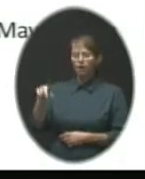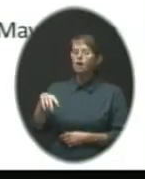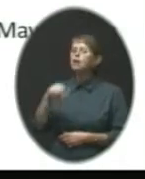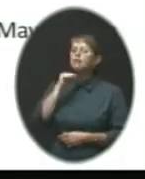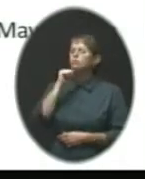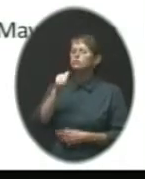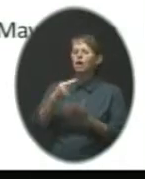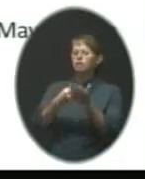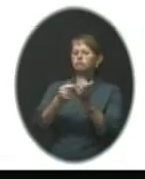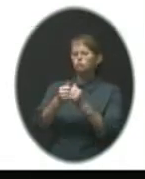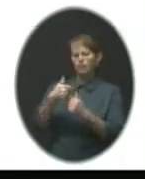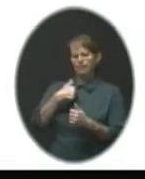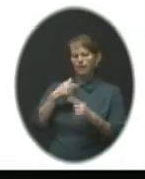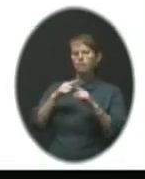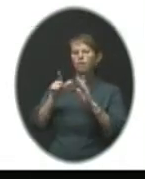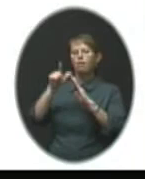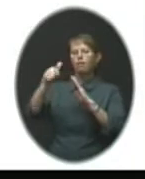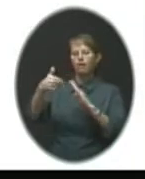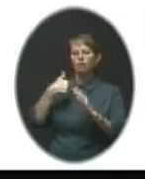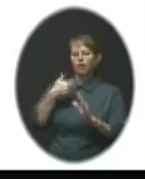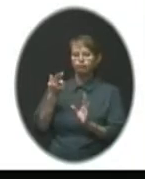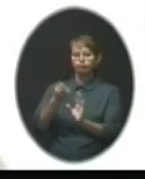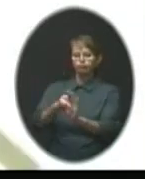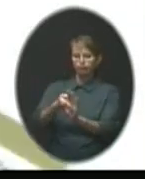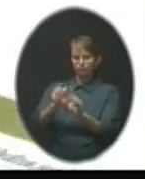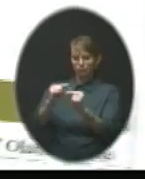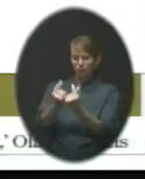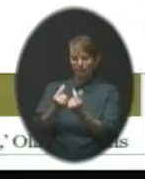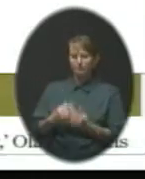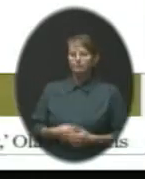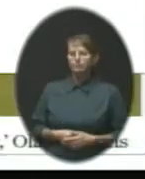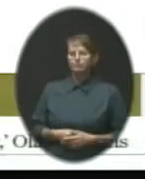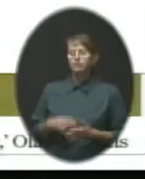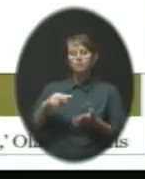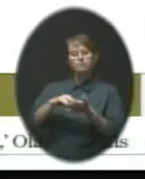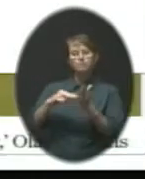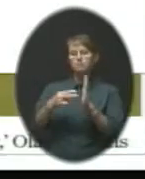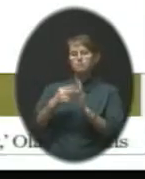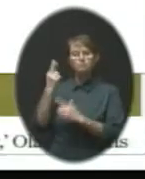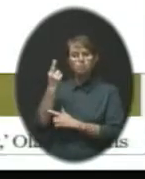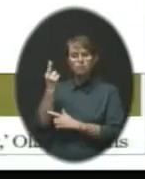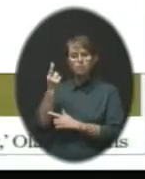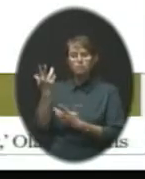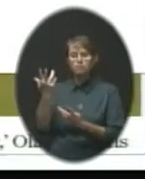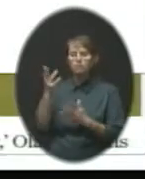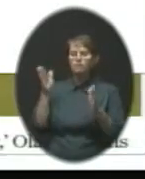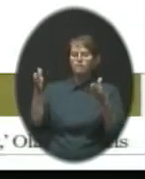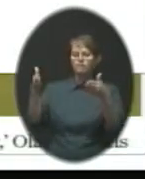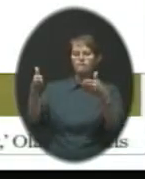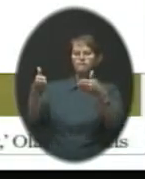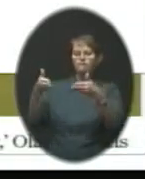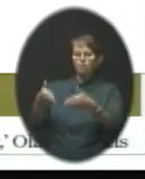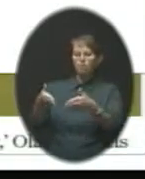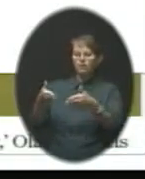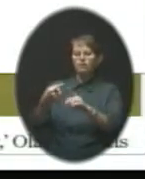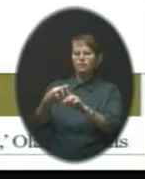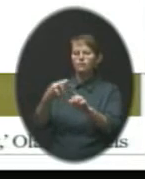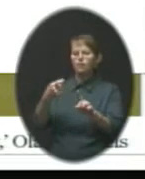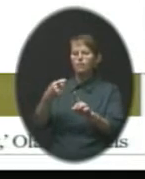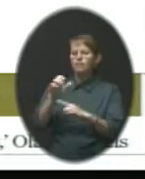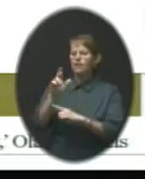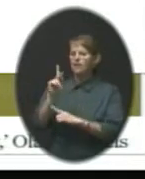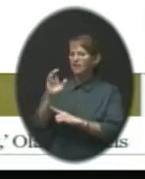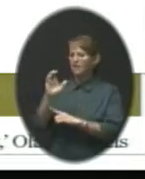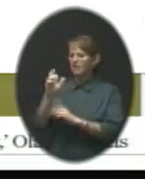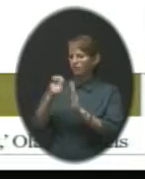but at some point I had an opportunity to join the group. The purpose was really kind of a focus off of a Kansas City article that you